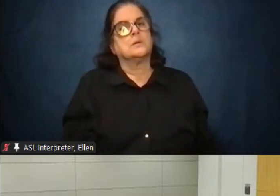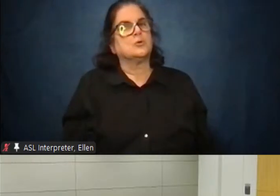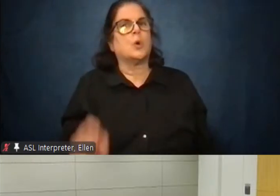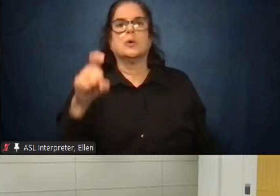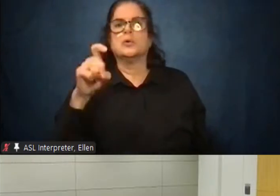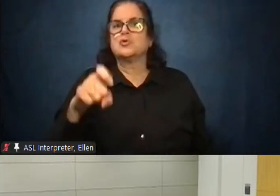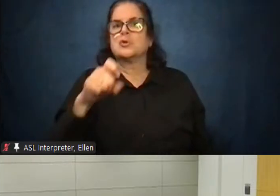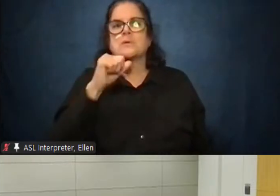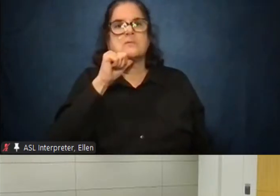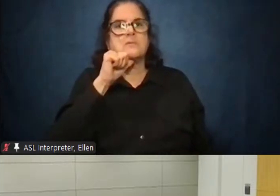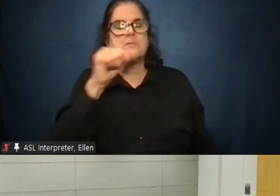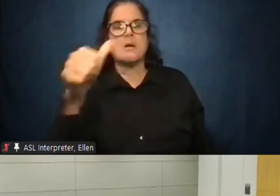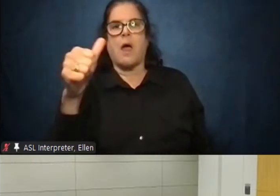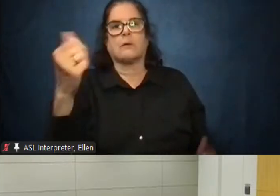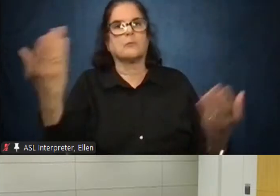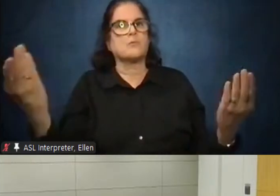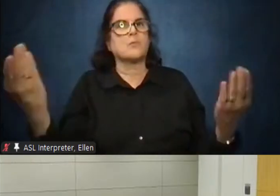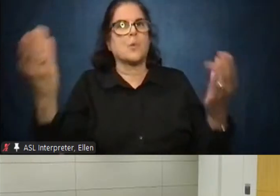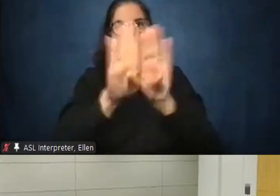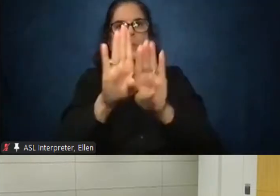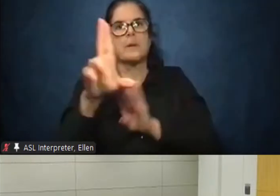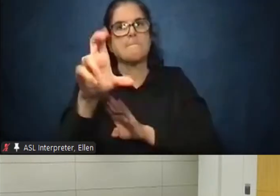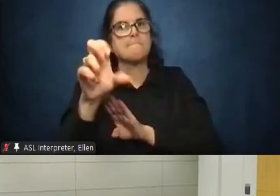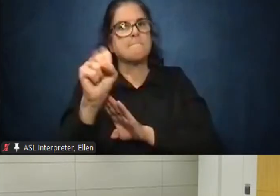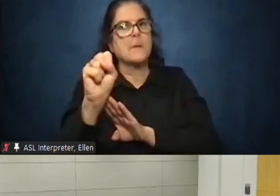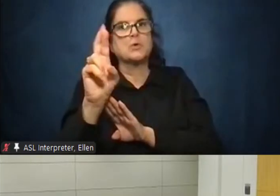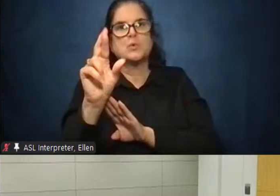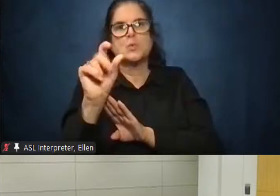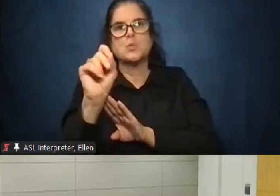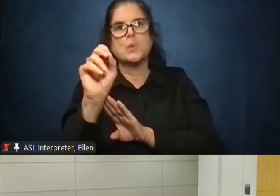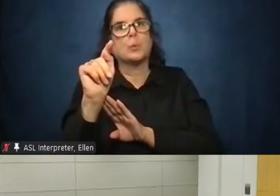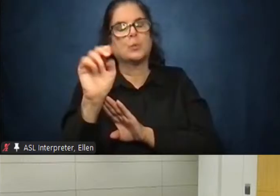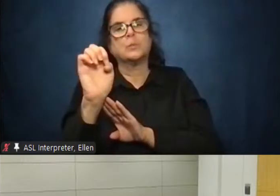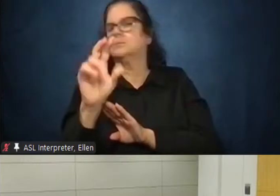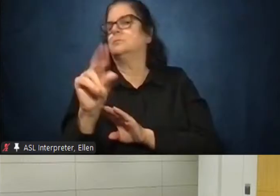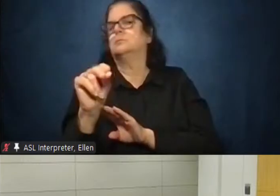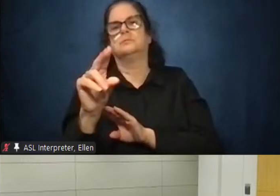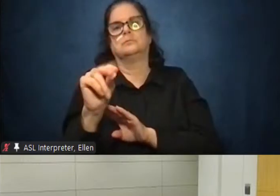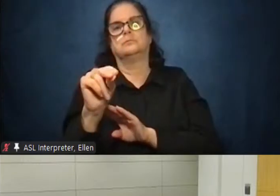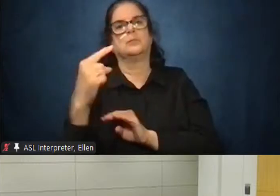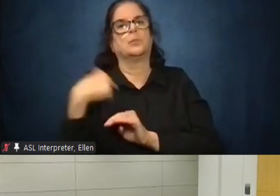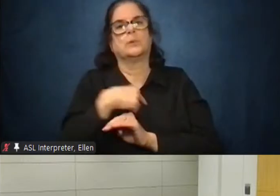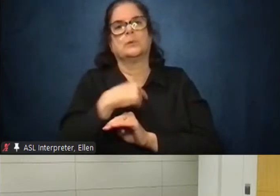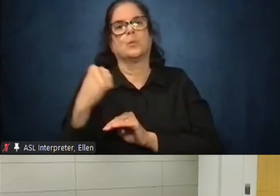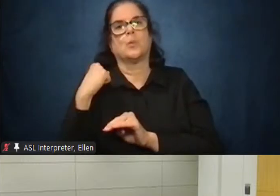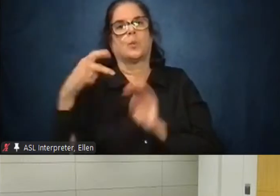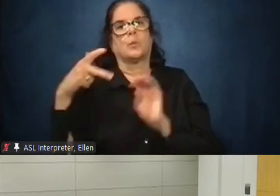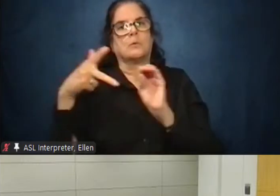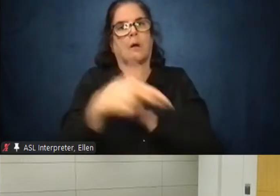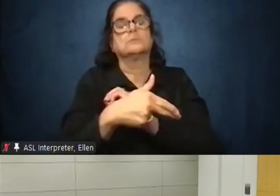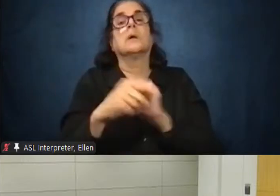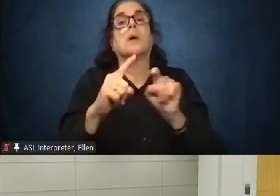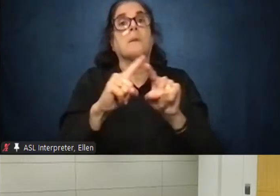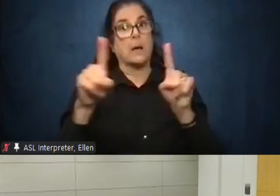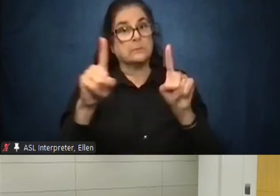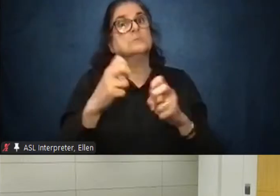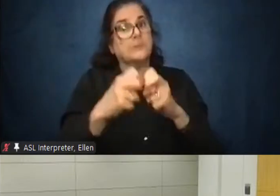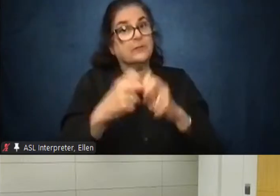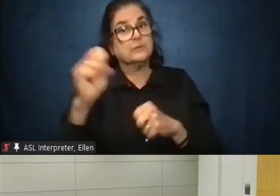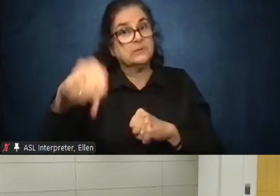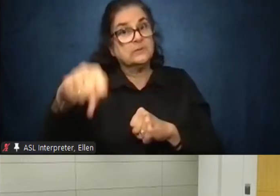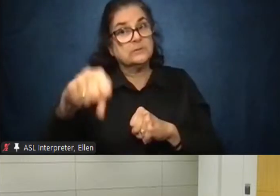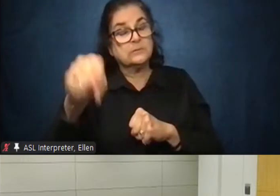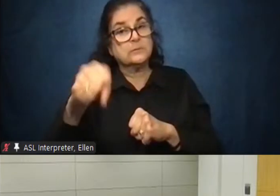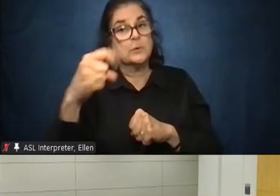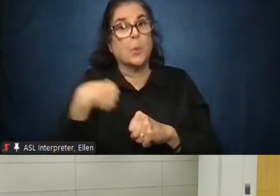potentially cause a bus route to not exist or for service to be cut back, but it is a challenge that we have, and it is something that we continue